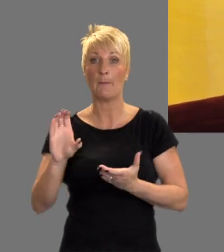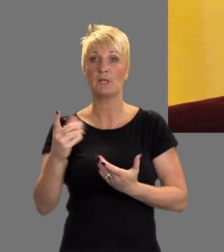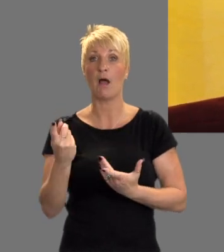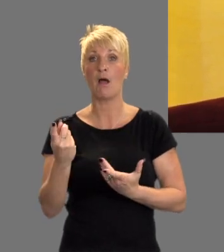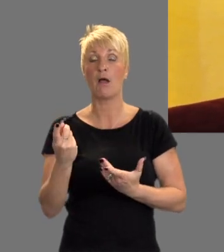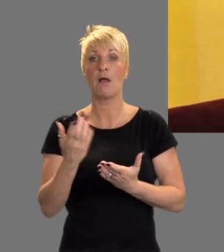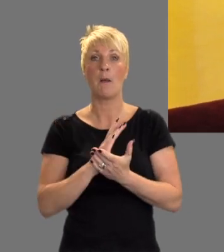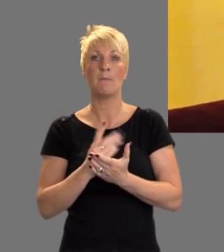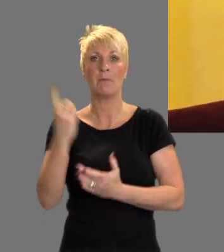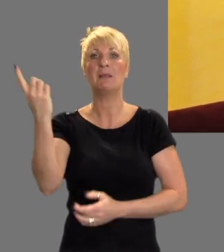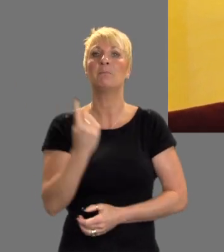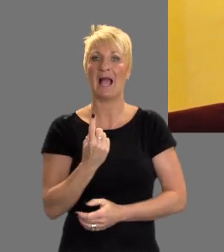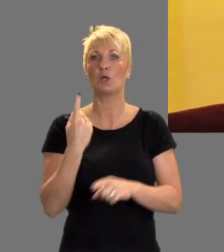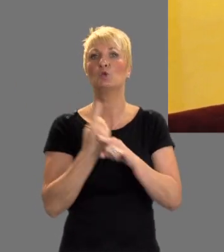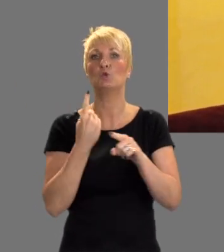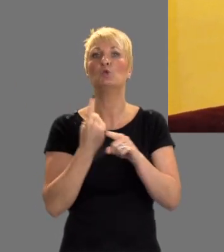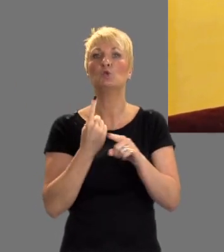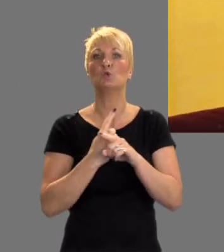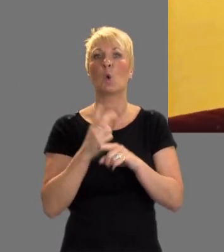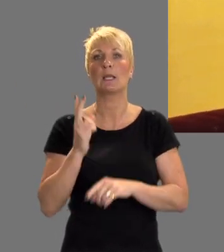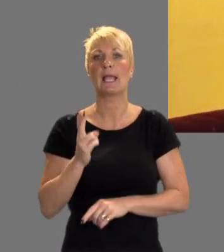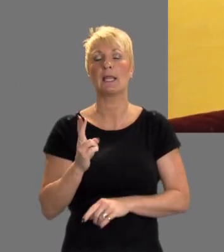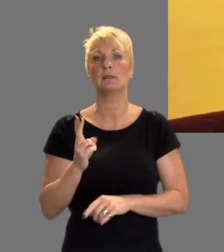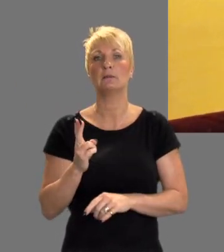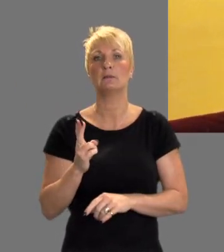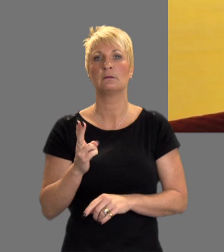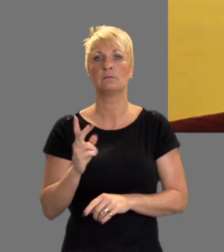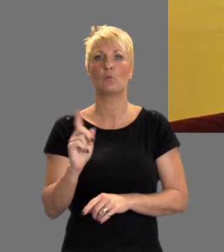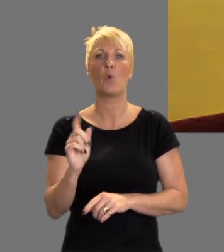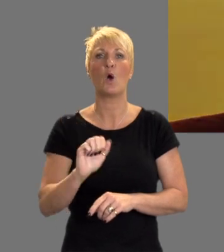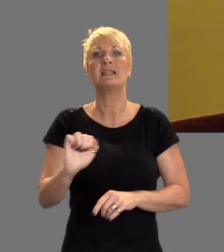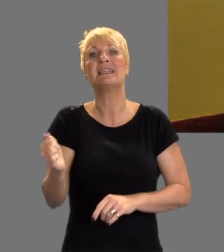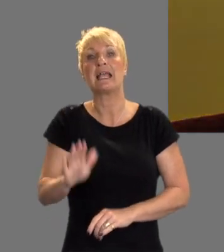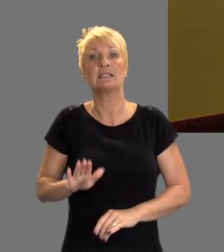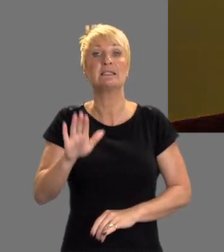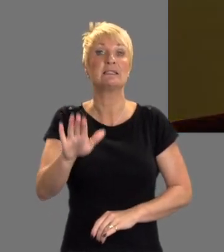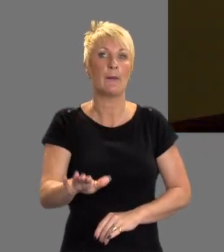come back and talk again when I know more about what the next step is.